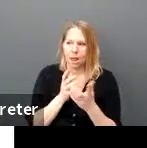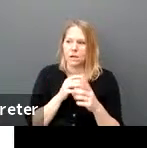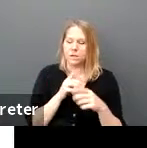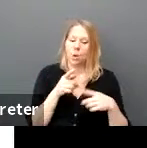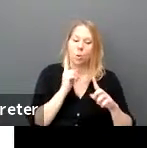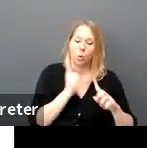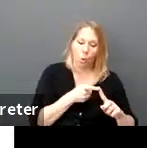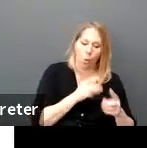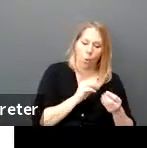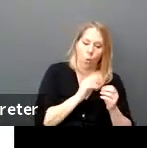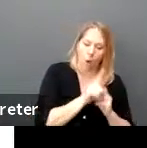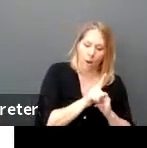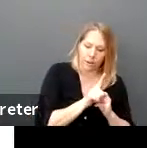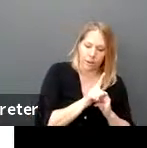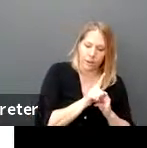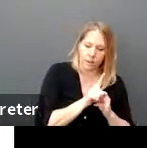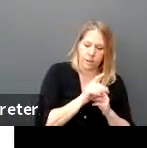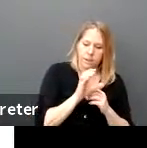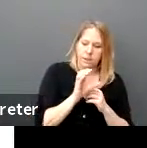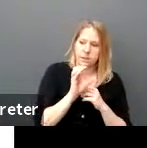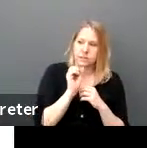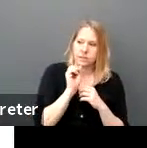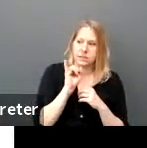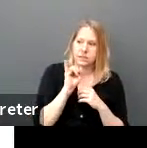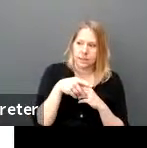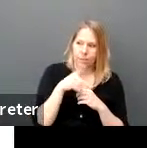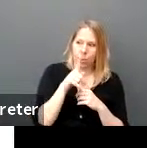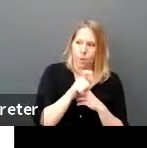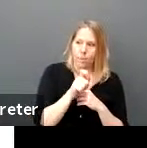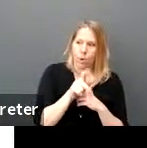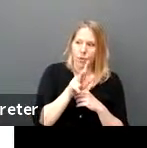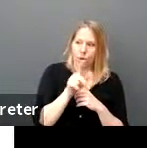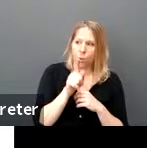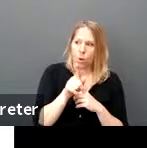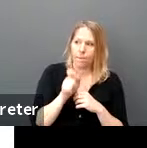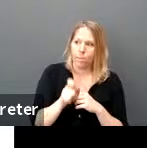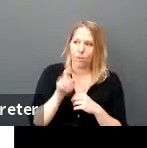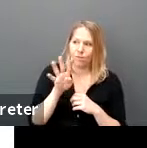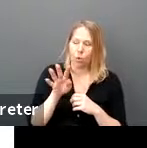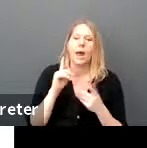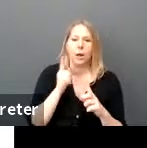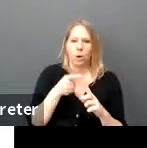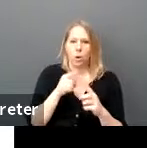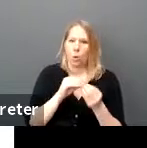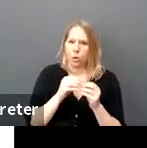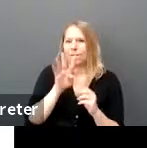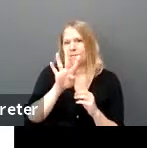goal 1, and actually CSIP 1.3, 1.4, and then also goal 4.